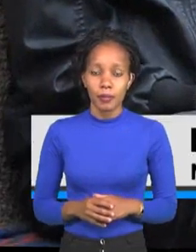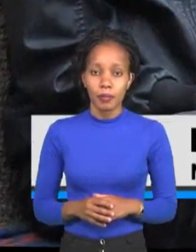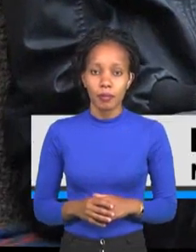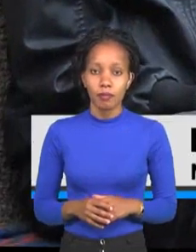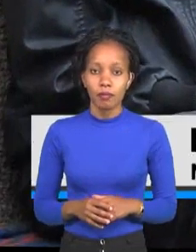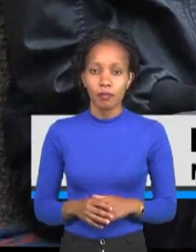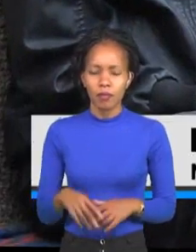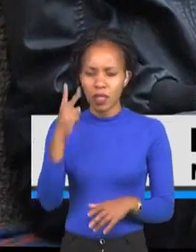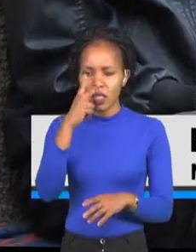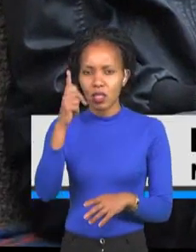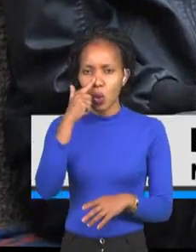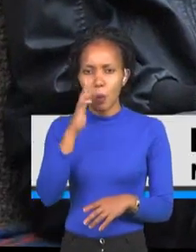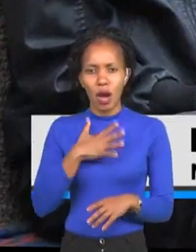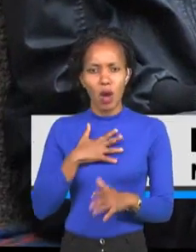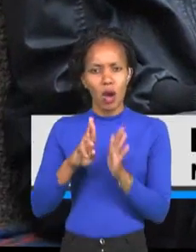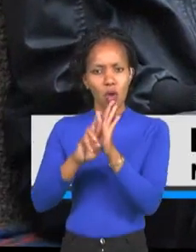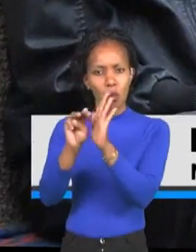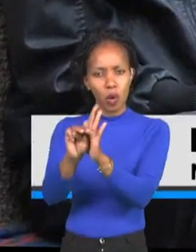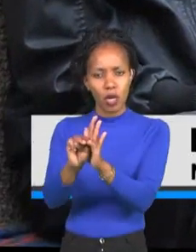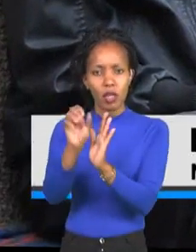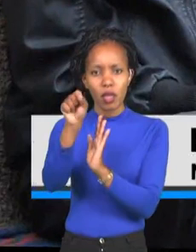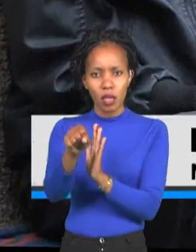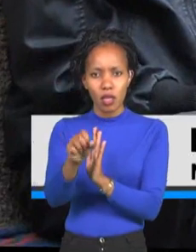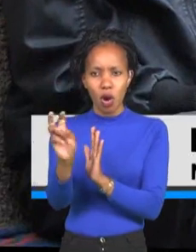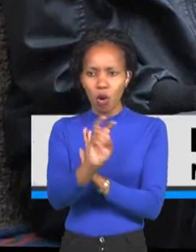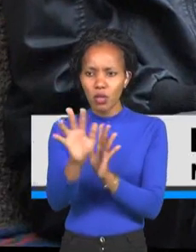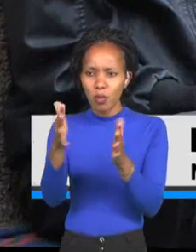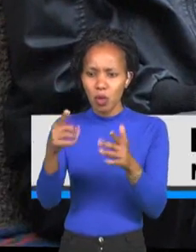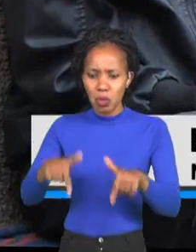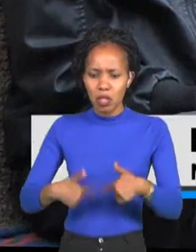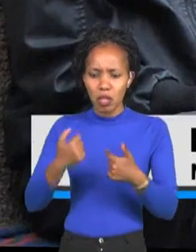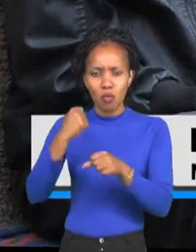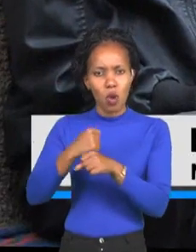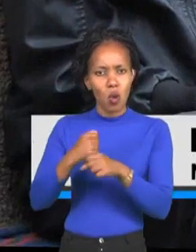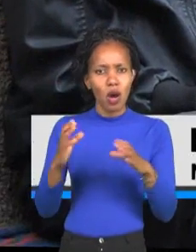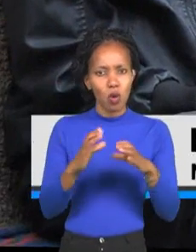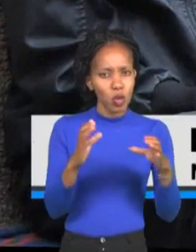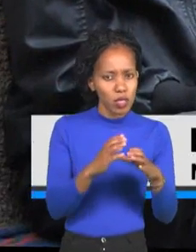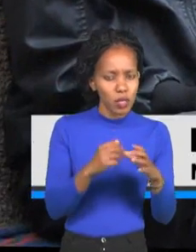They see our home as a role model, observing how we conduct ourselves in the community.